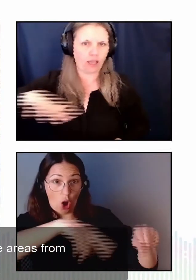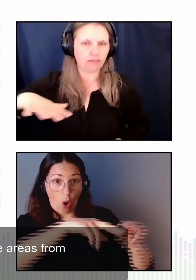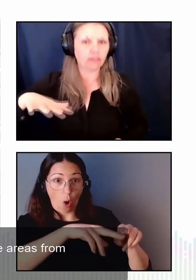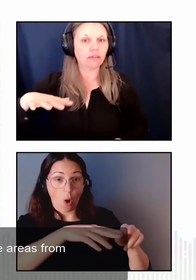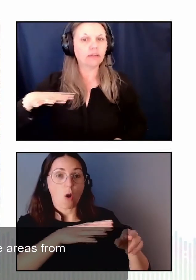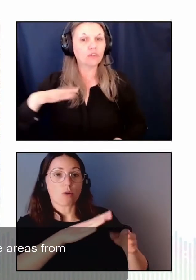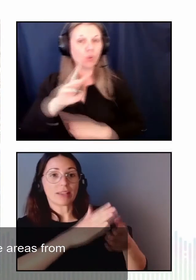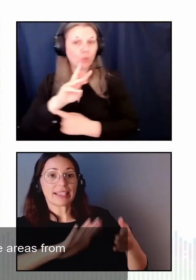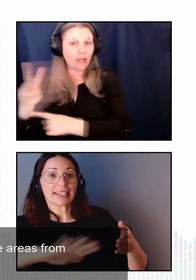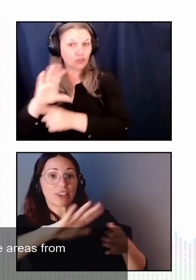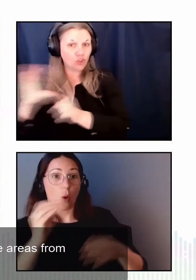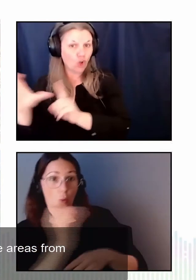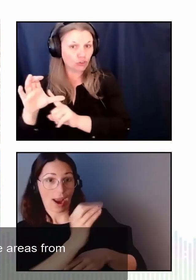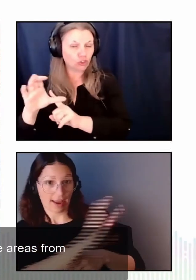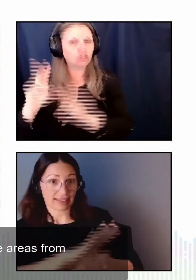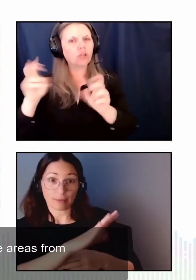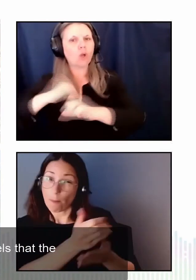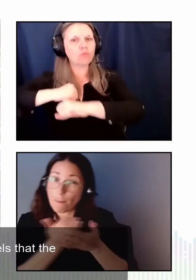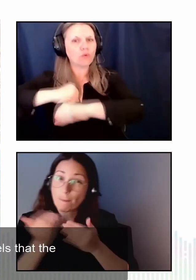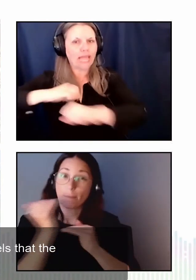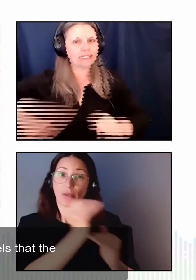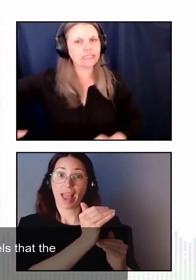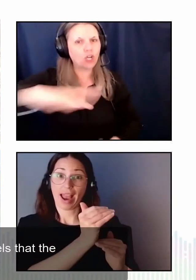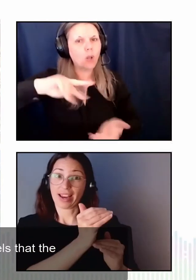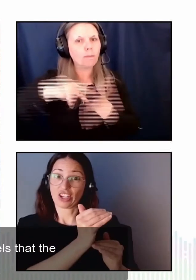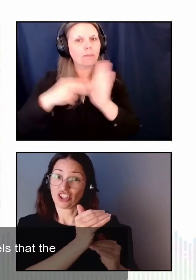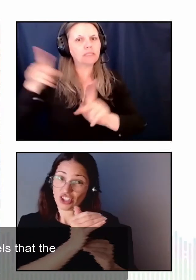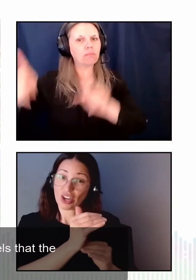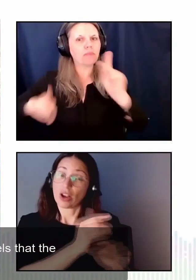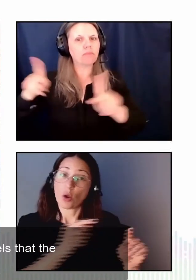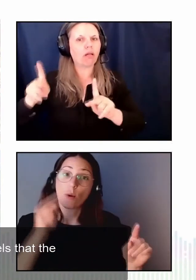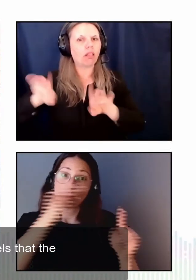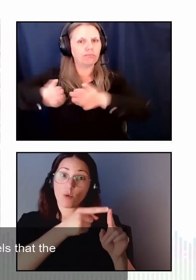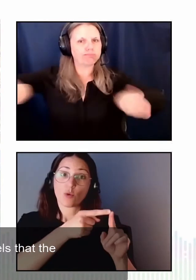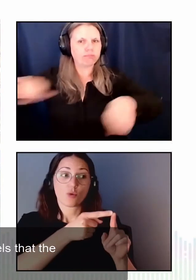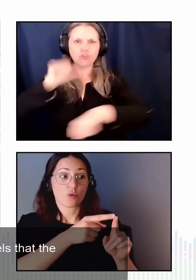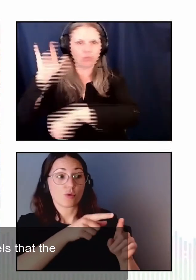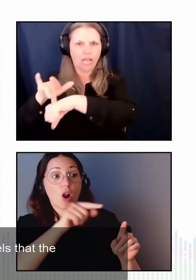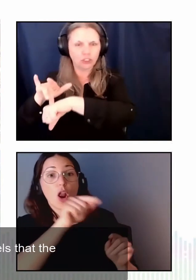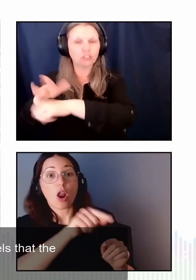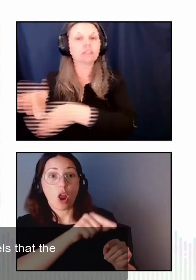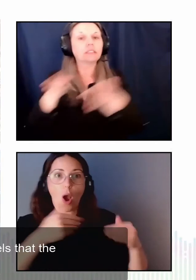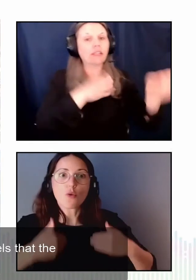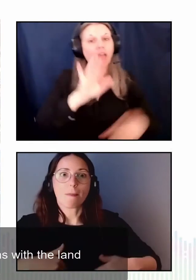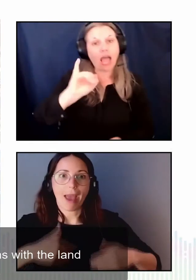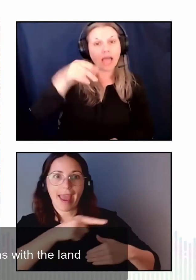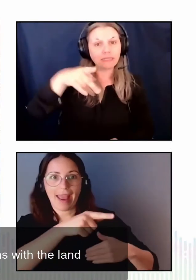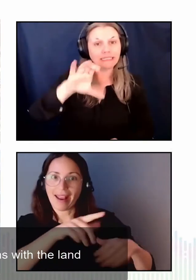aside specifically to protect those areas from human activities. And yet with IPCAs, it really feels that the intent is